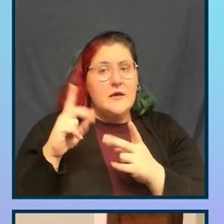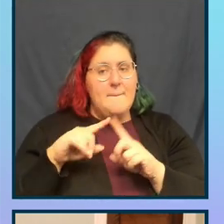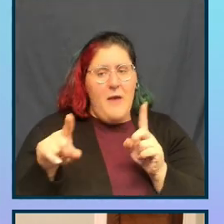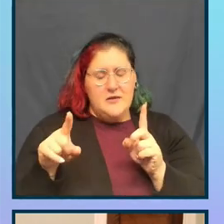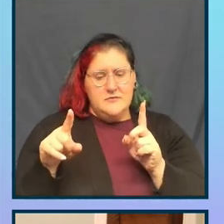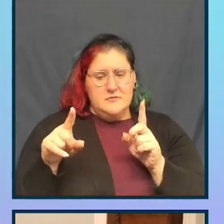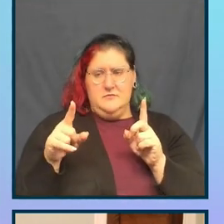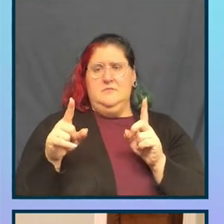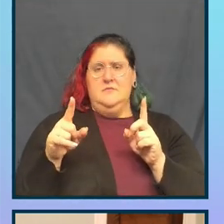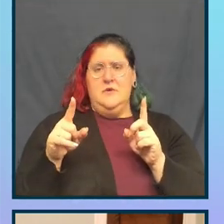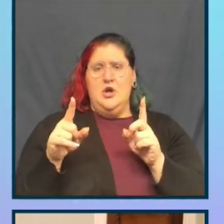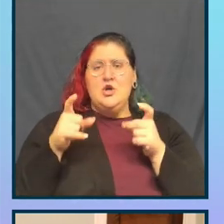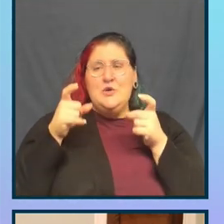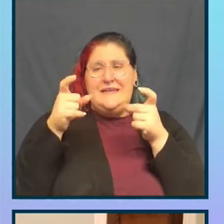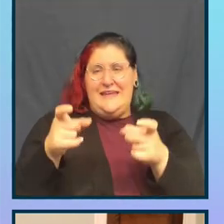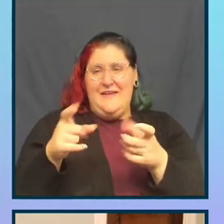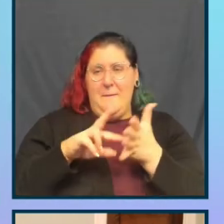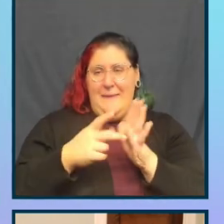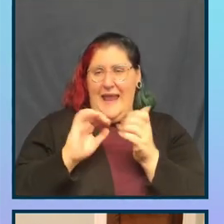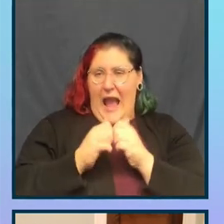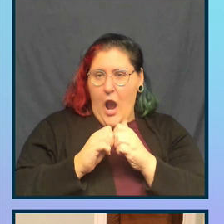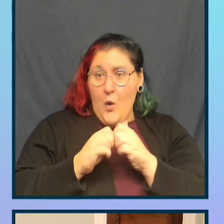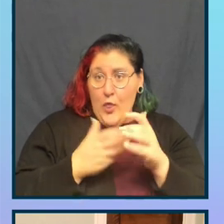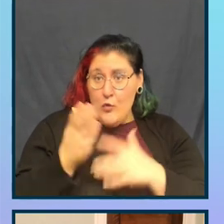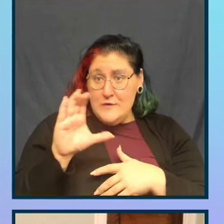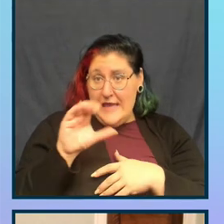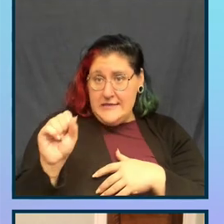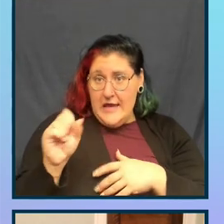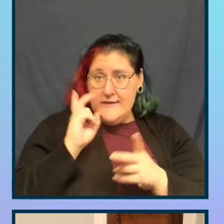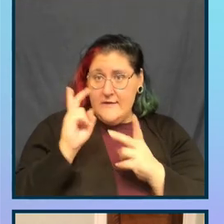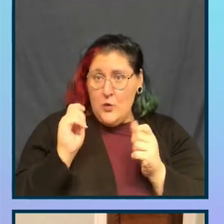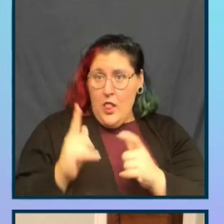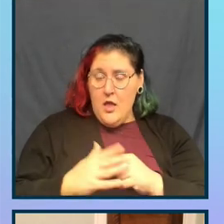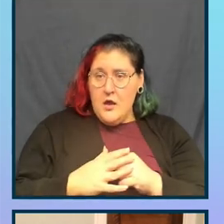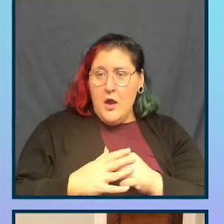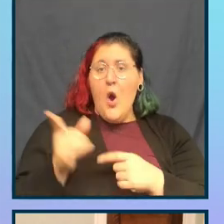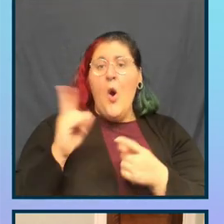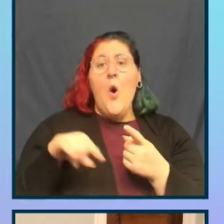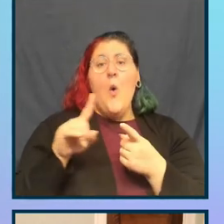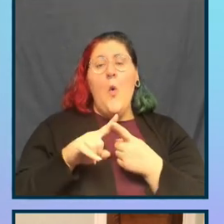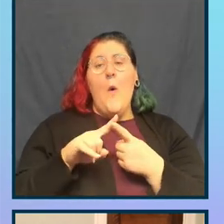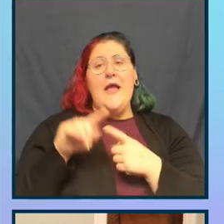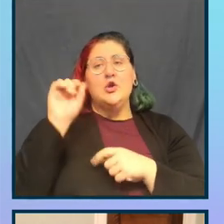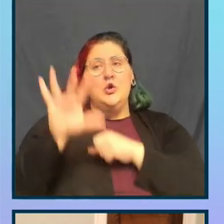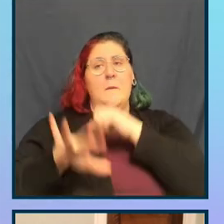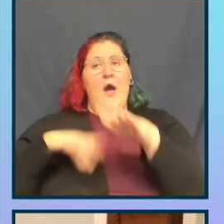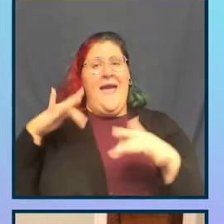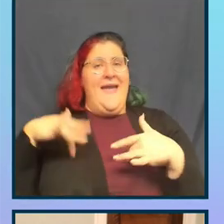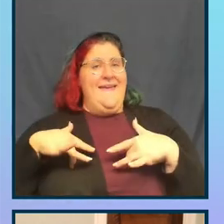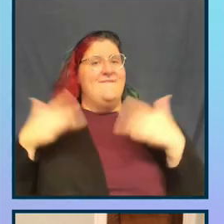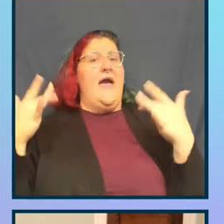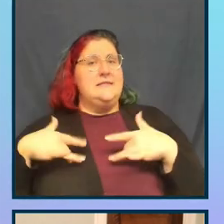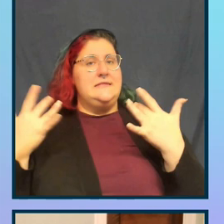meaning via CSS? When you place event listings on your website and you place calendar icons next to